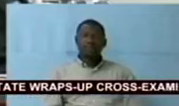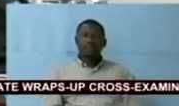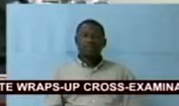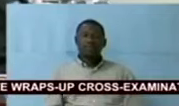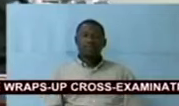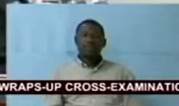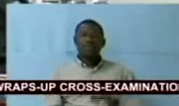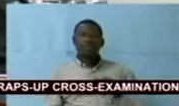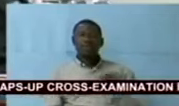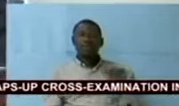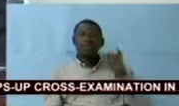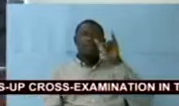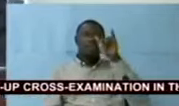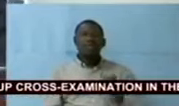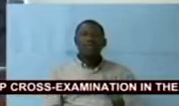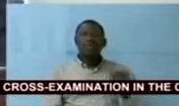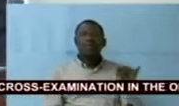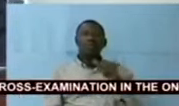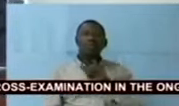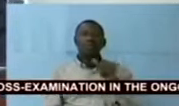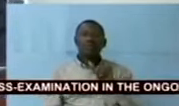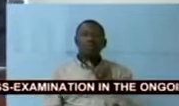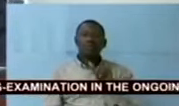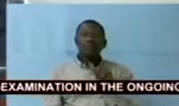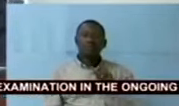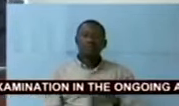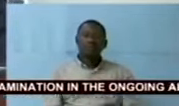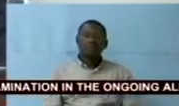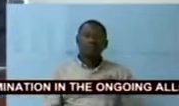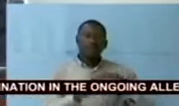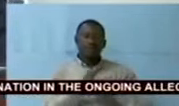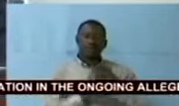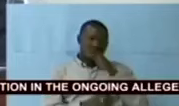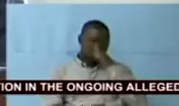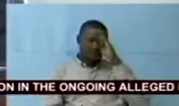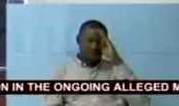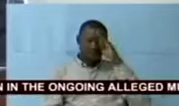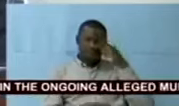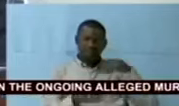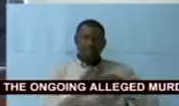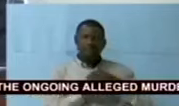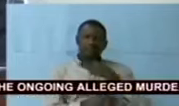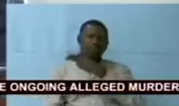year was that? Sanjuma. In Brikama, this was in